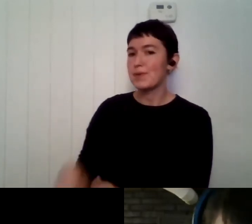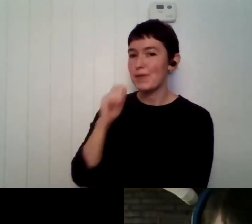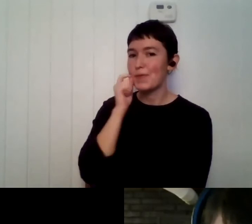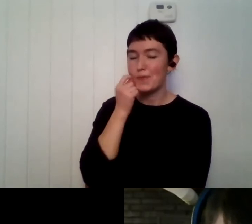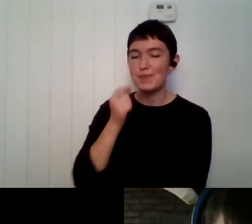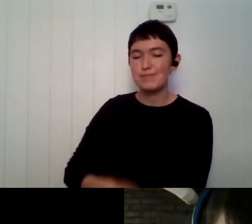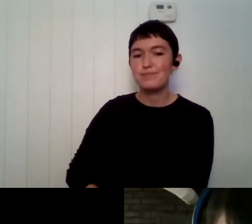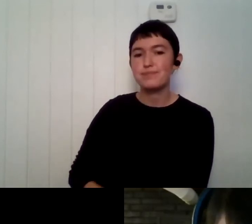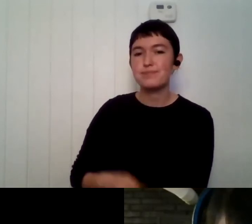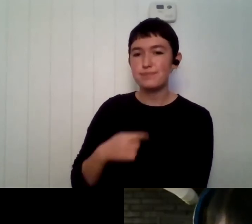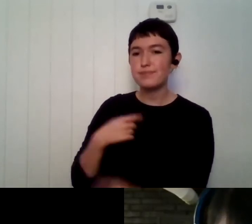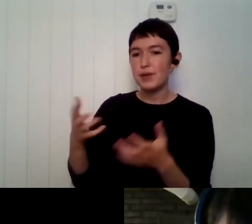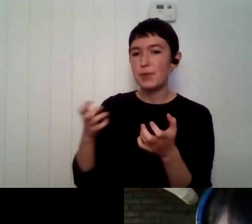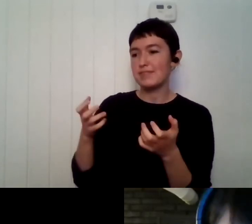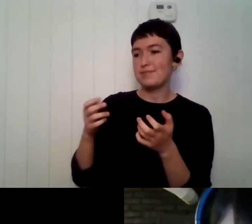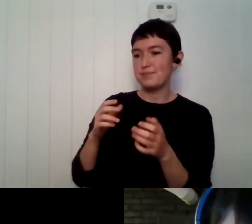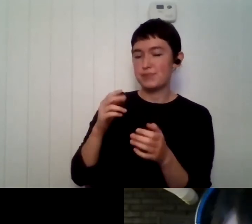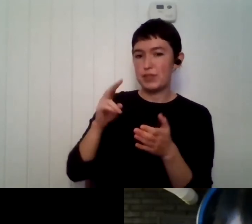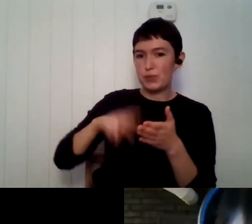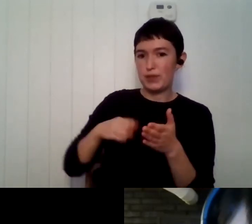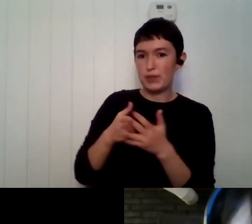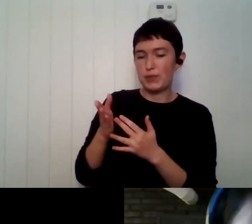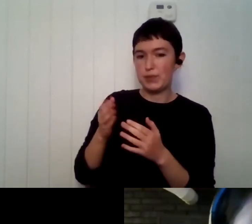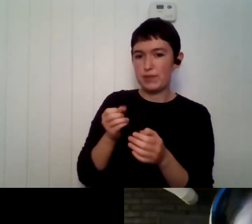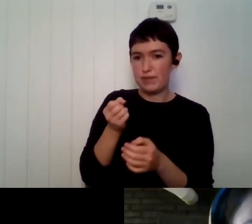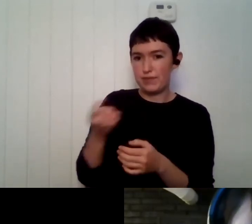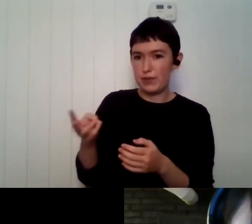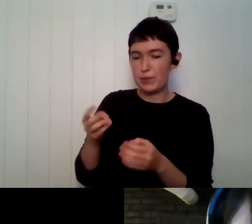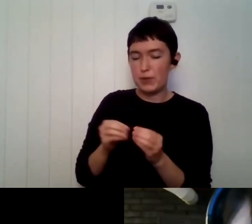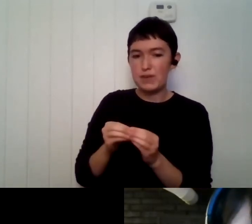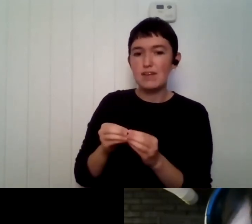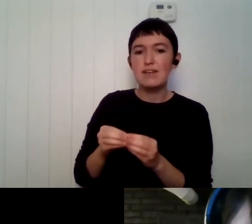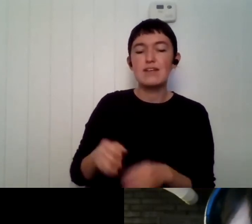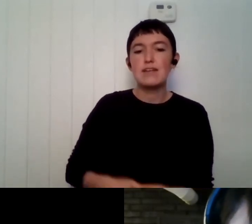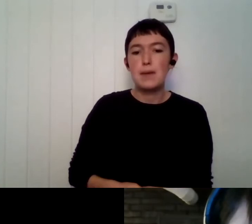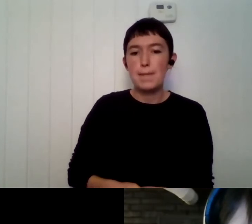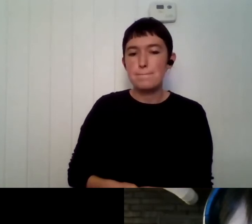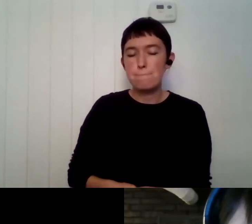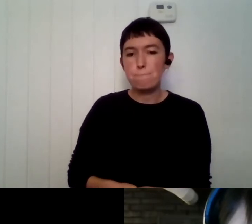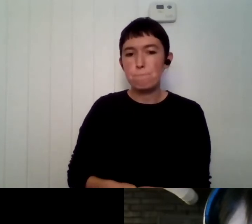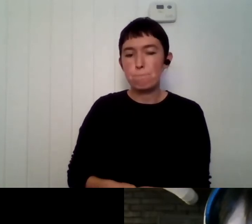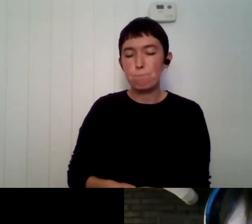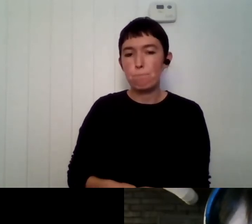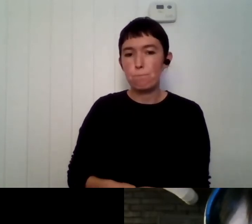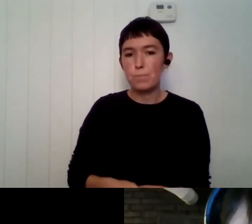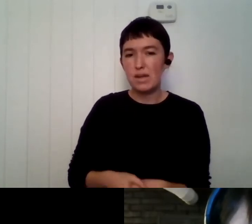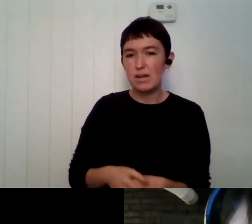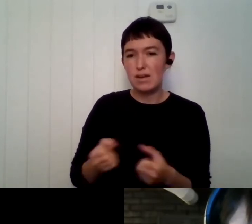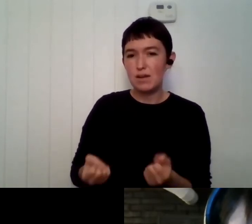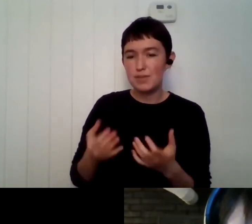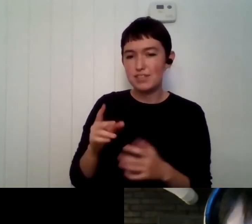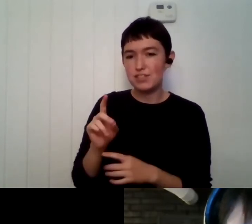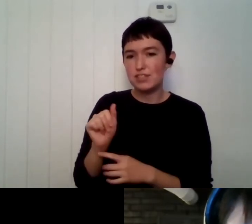going to read through really, there's like a long list of questions. I want to make sure that we got to them all. So to give me just a minute. All right, how much data can a molecule store? We